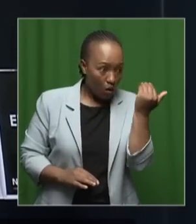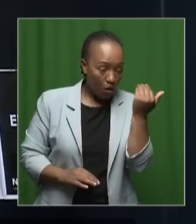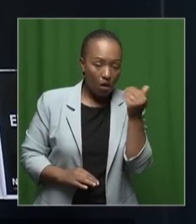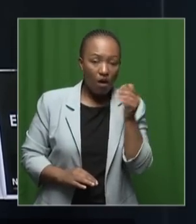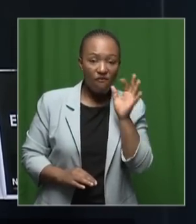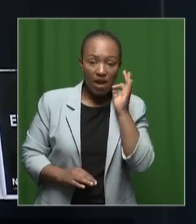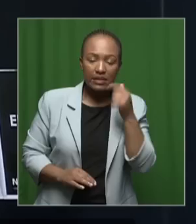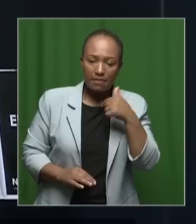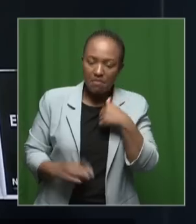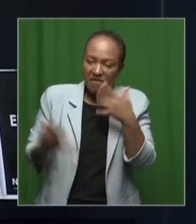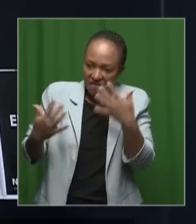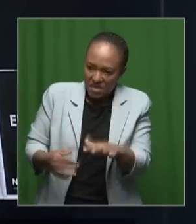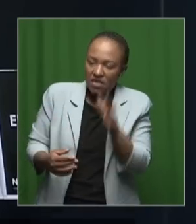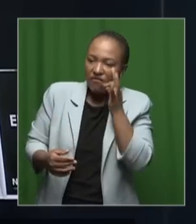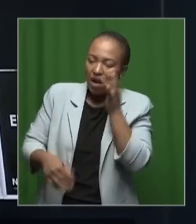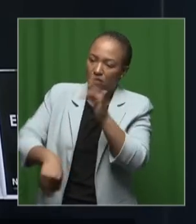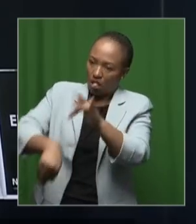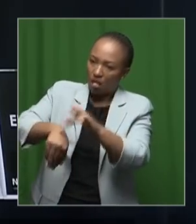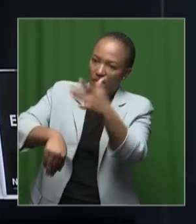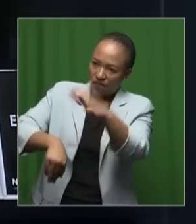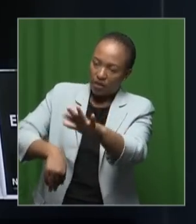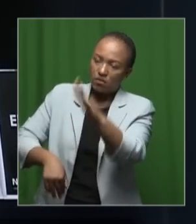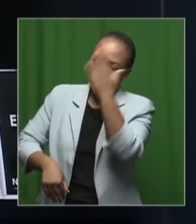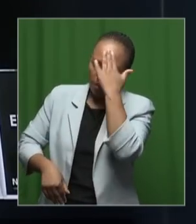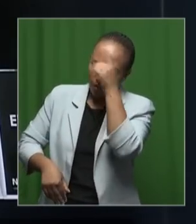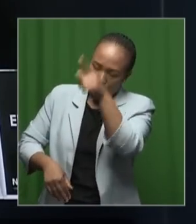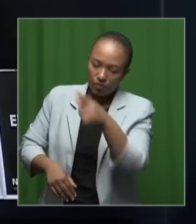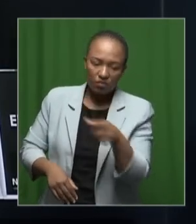to dispel lies like this. Then,